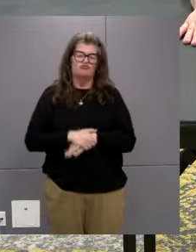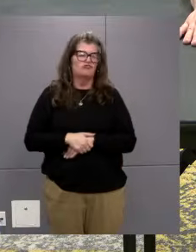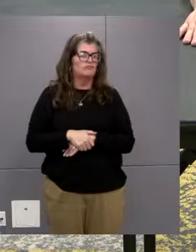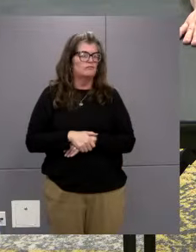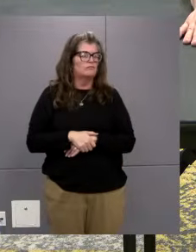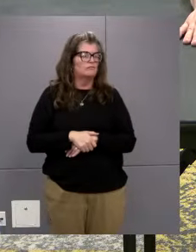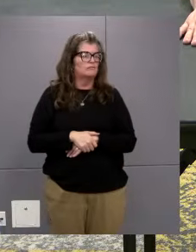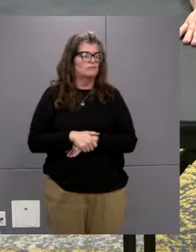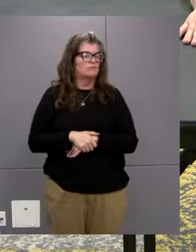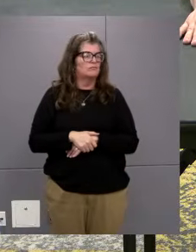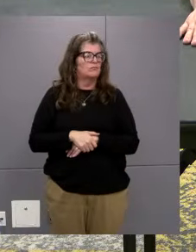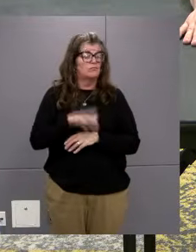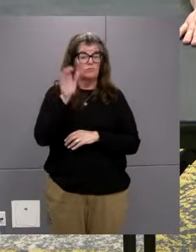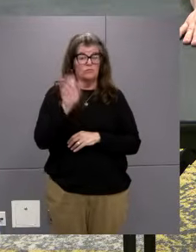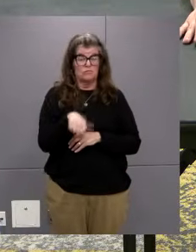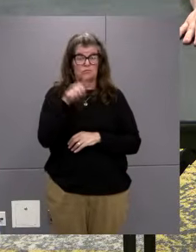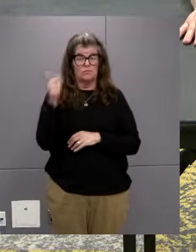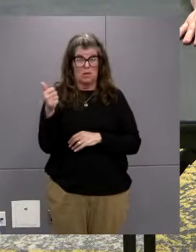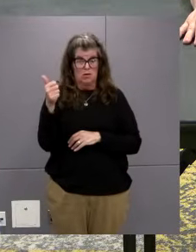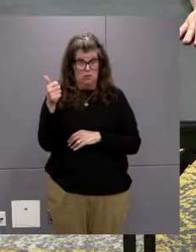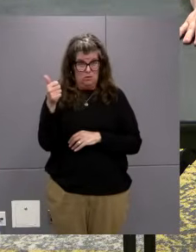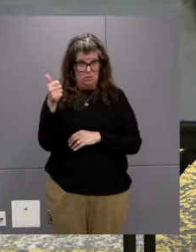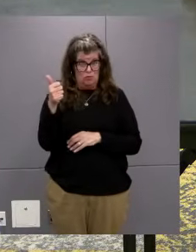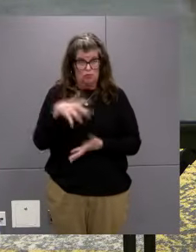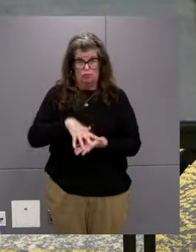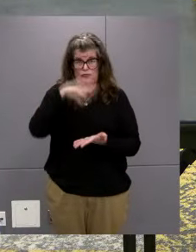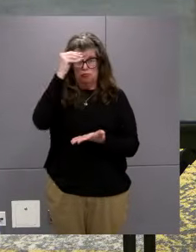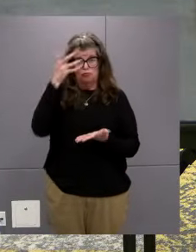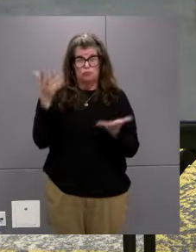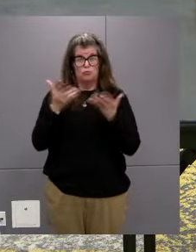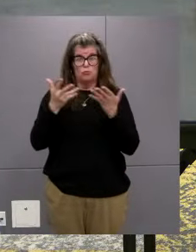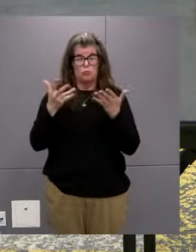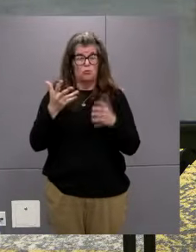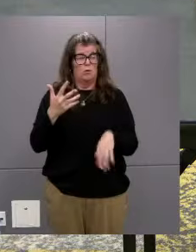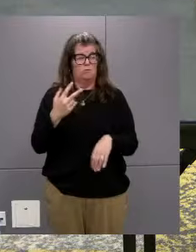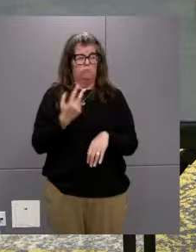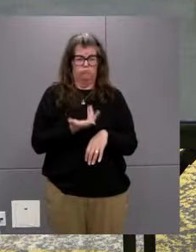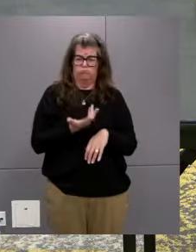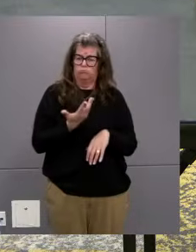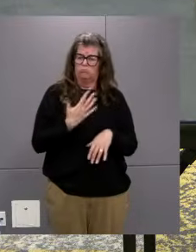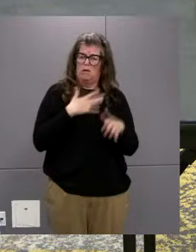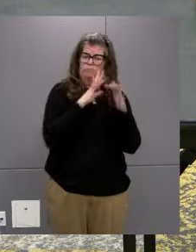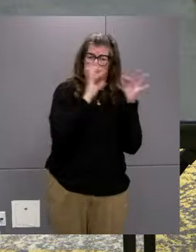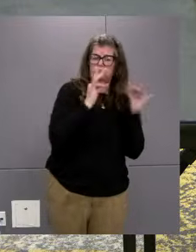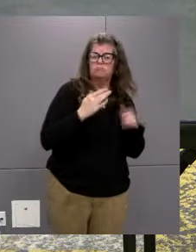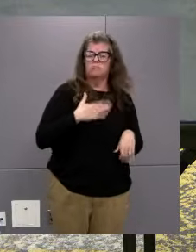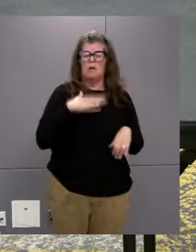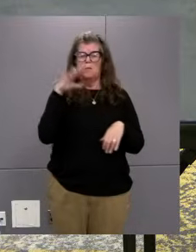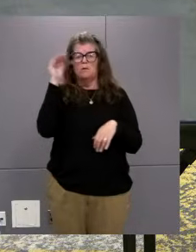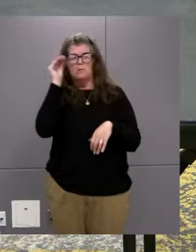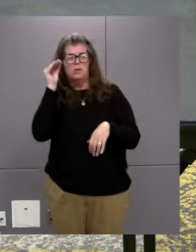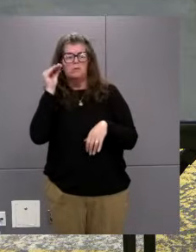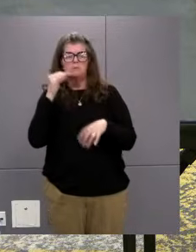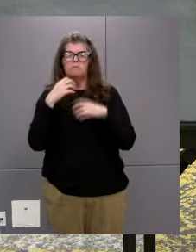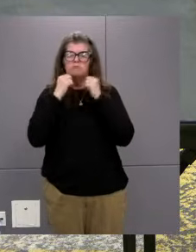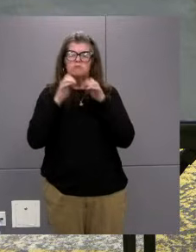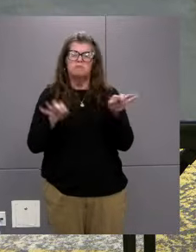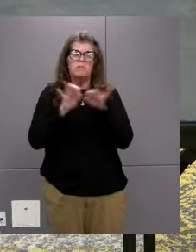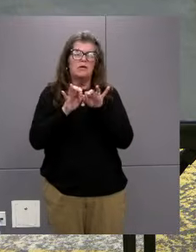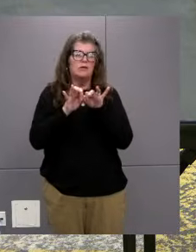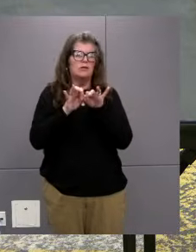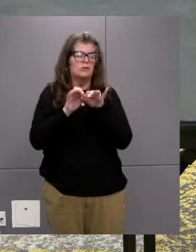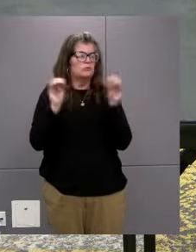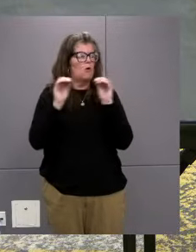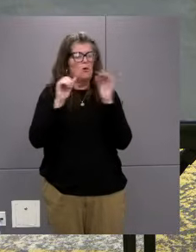some things that I've learned other than this being a community is that our voice and our opinions do matter. When we come into those meetings with the president, there's not an agenda